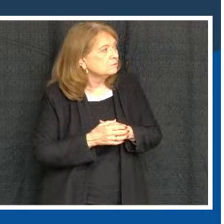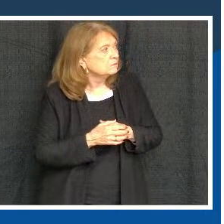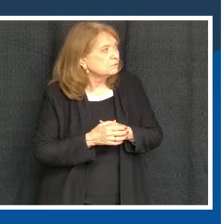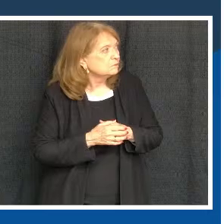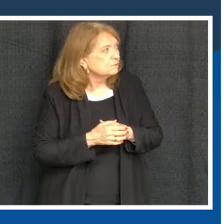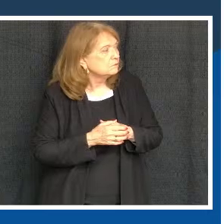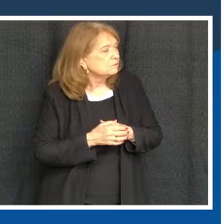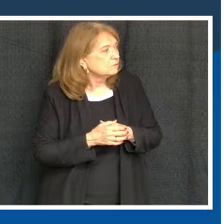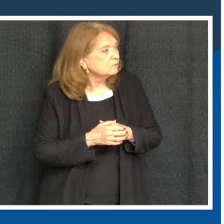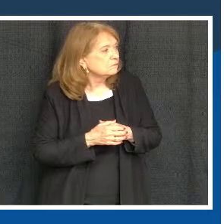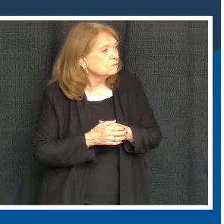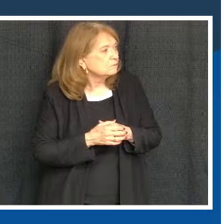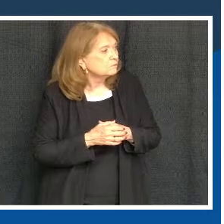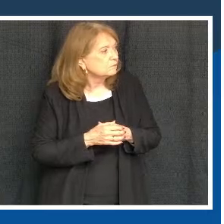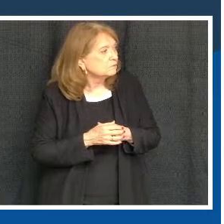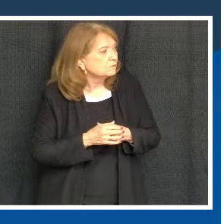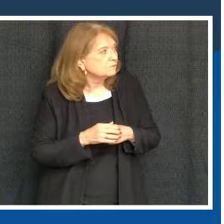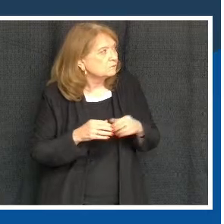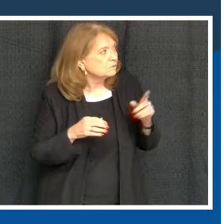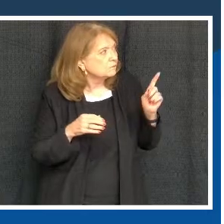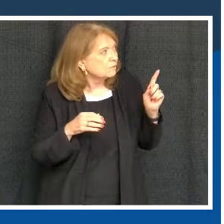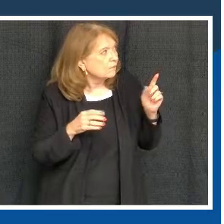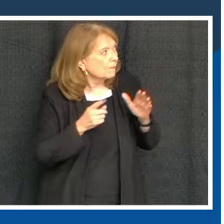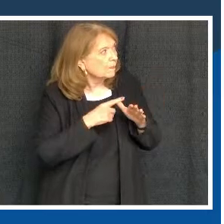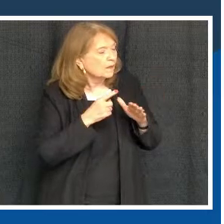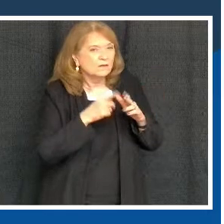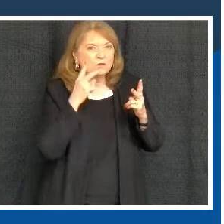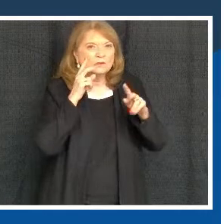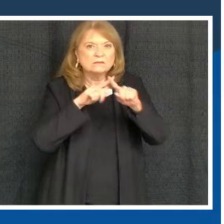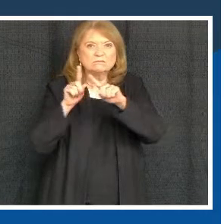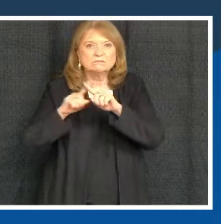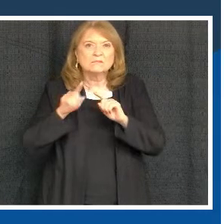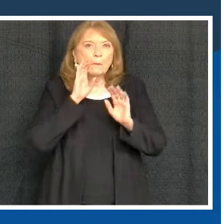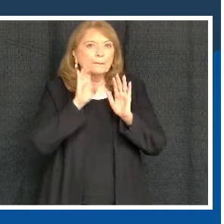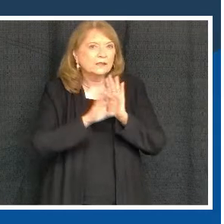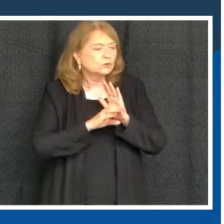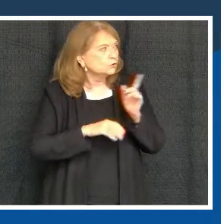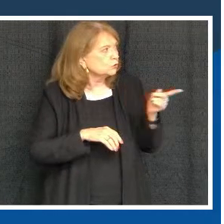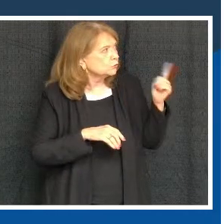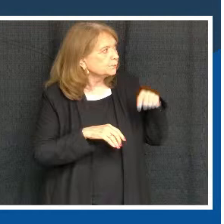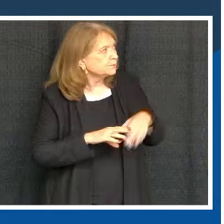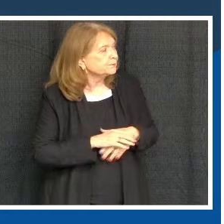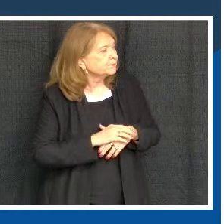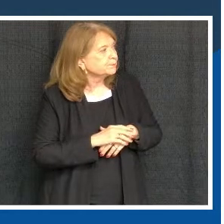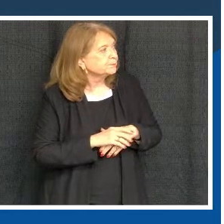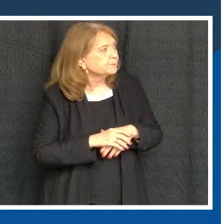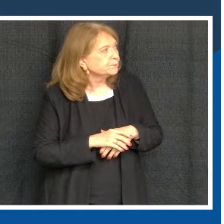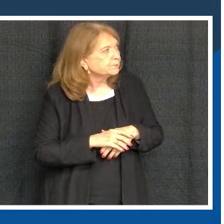Lee, you can flip through the rest of the pictures and then land on the slide.